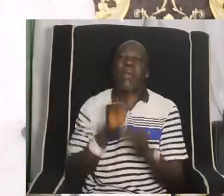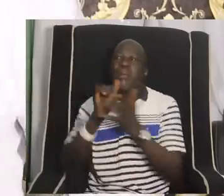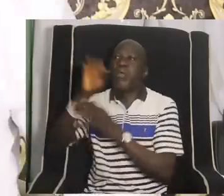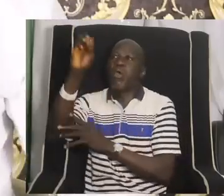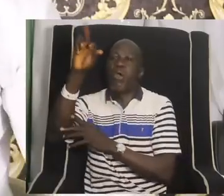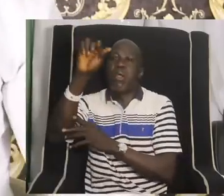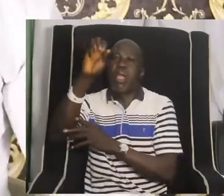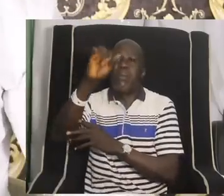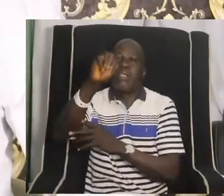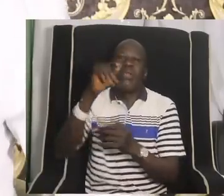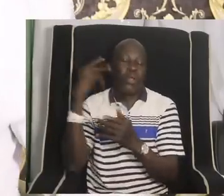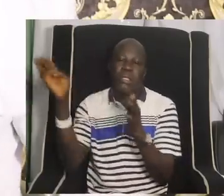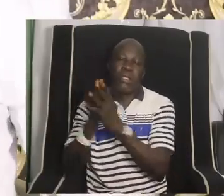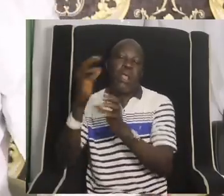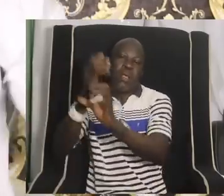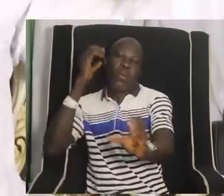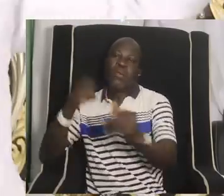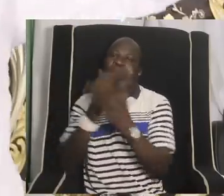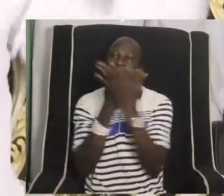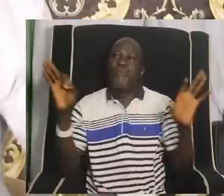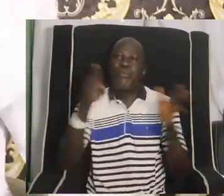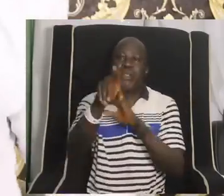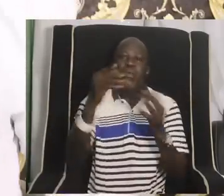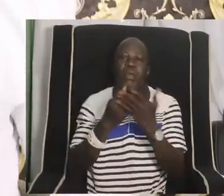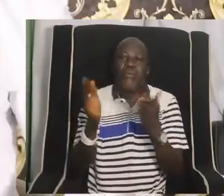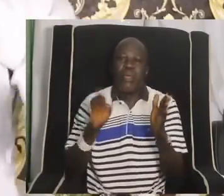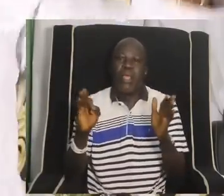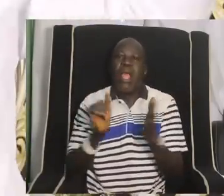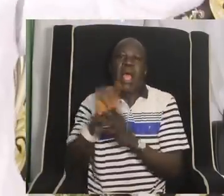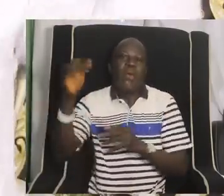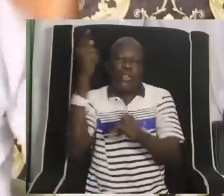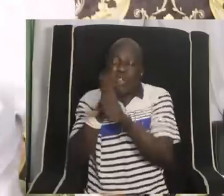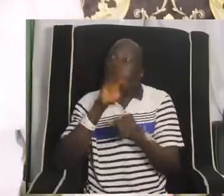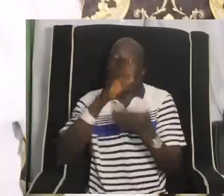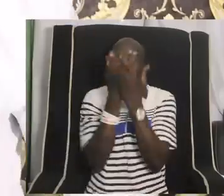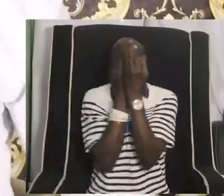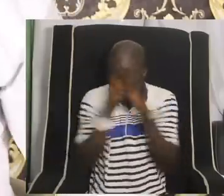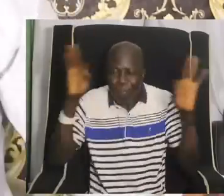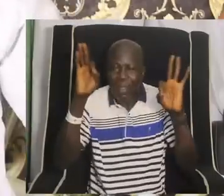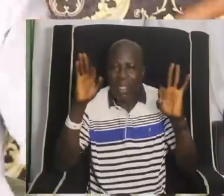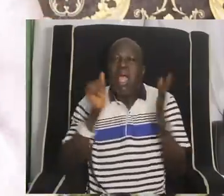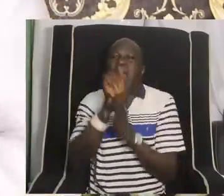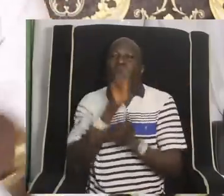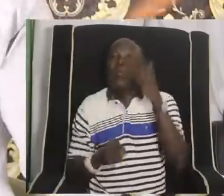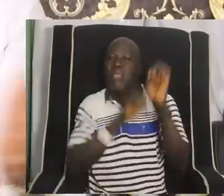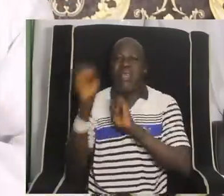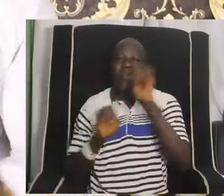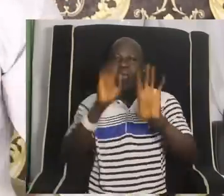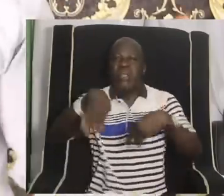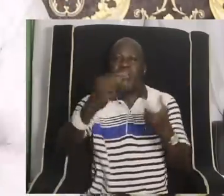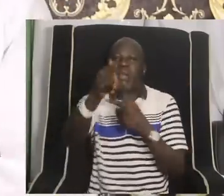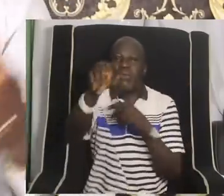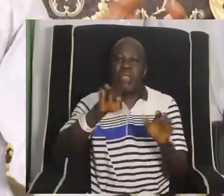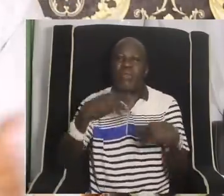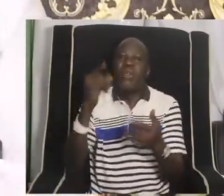agbegbe Ibadan. Wa ba wa to meet the boss. Fenoma bi o ni jo. And you go sat in bo. You just be free. Wa fun me ni fun. Whatever God